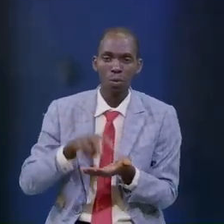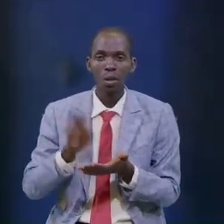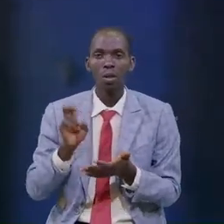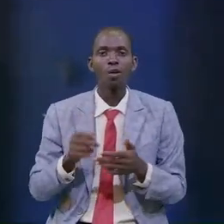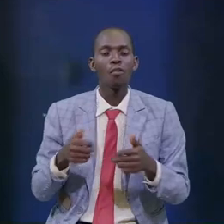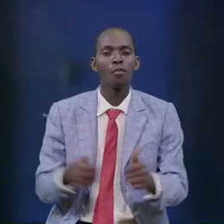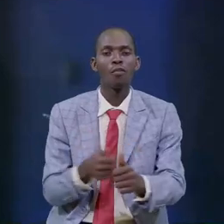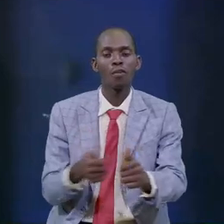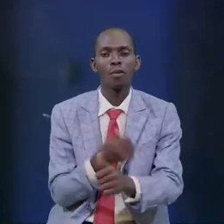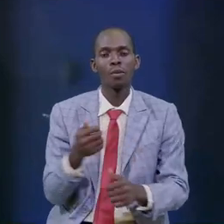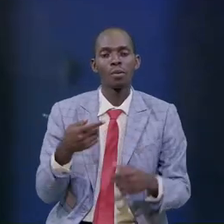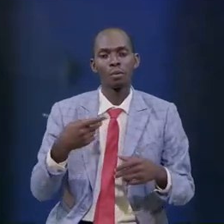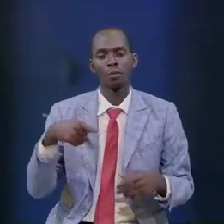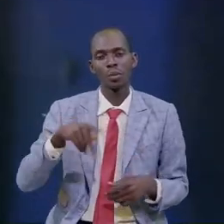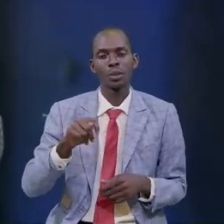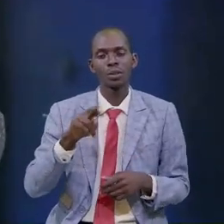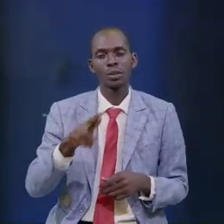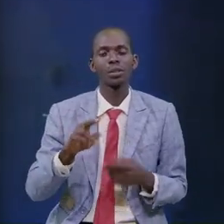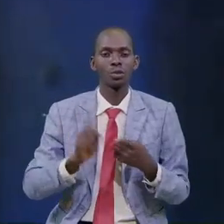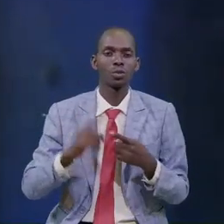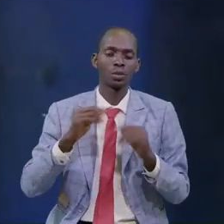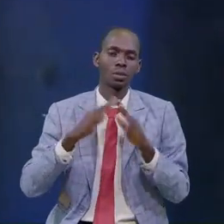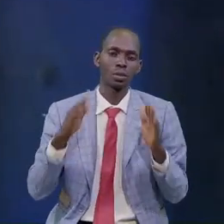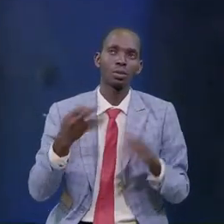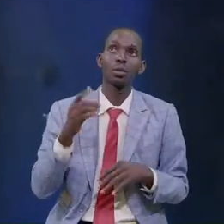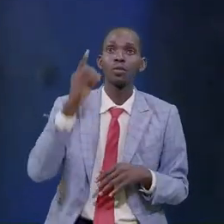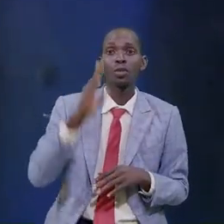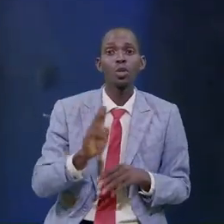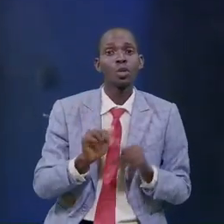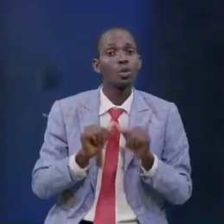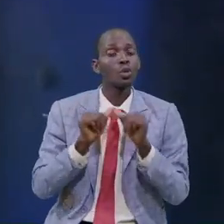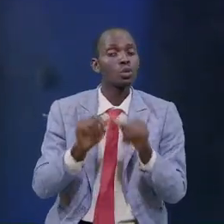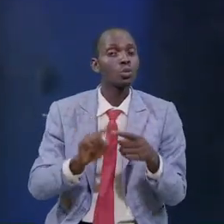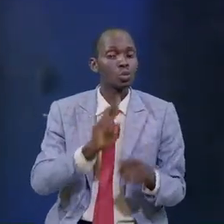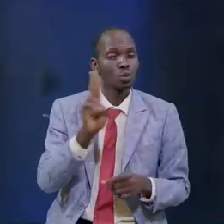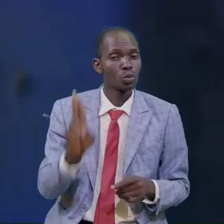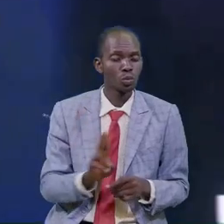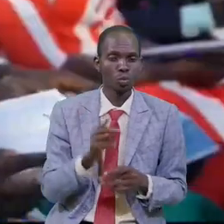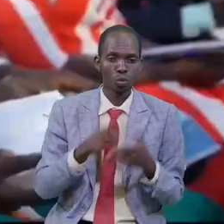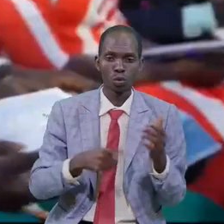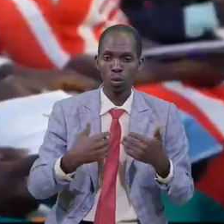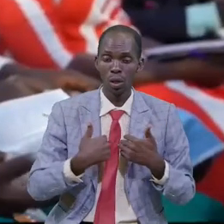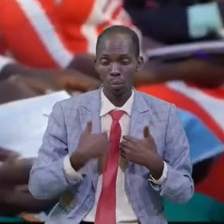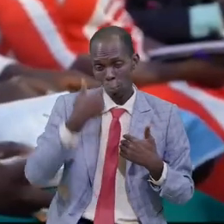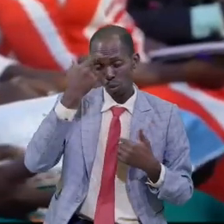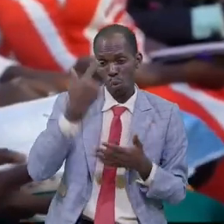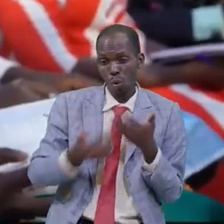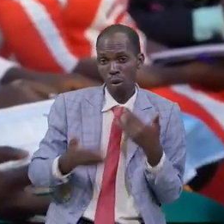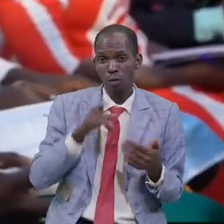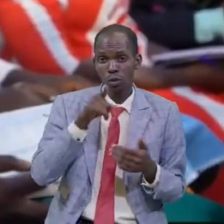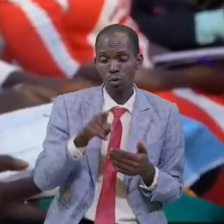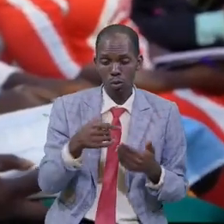temple. Keep on using what you got. What you don't use, you lose. Continuez d'utiliser ce que vous avez. Ce